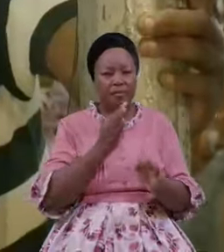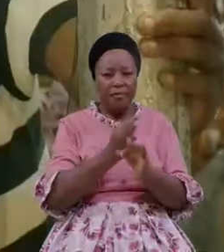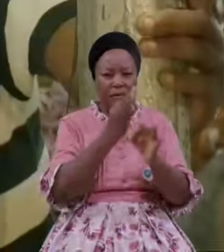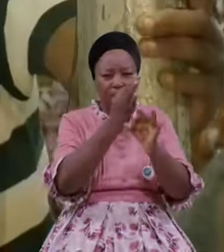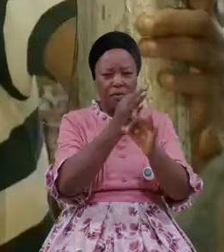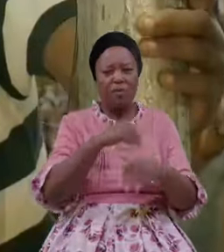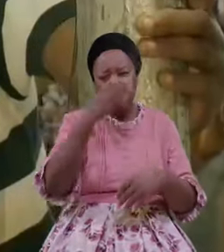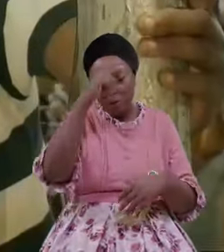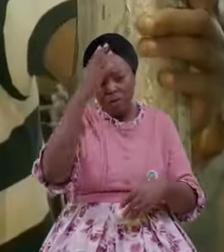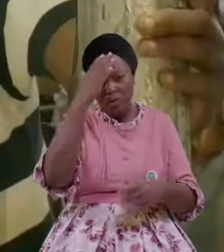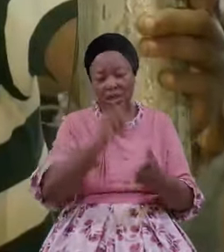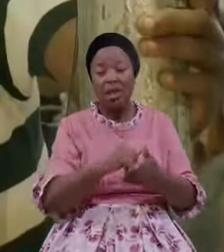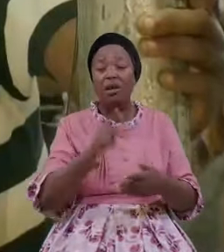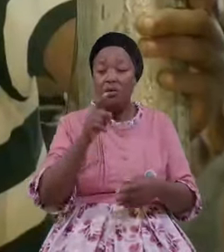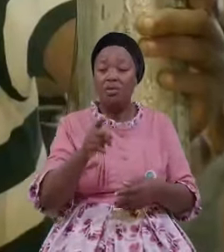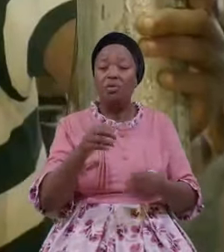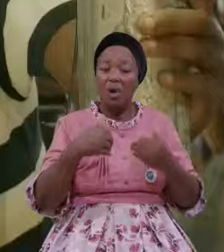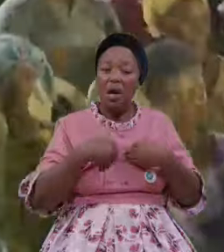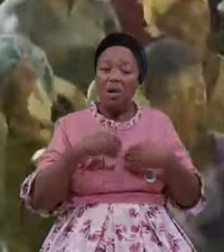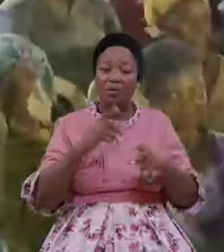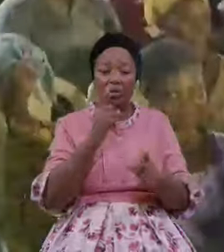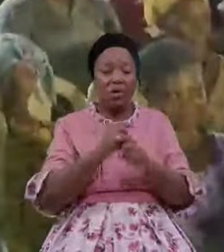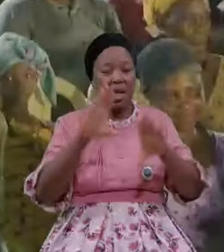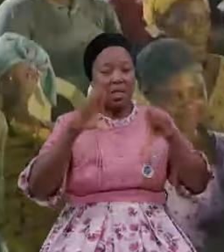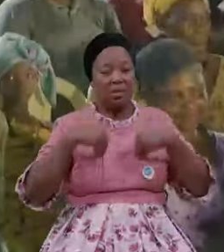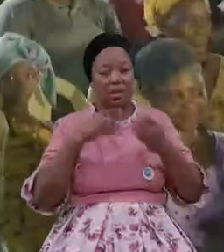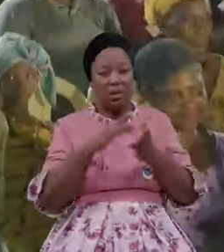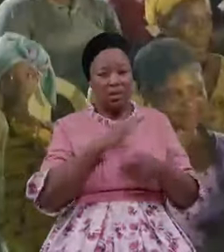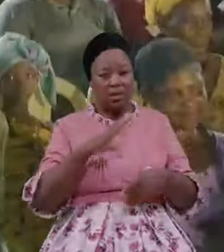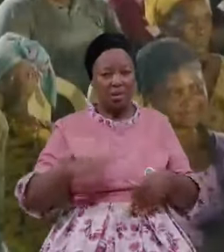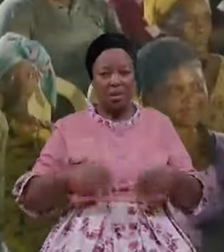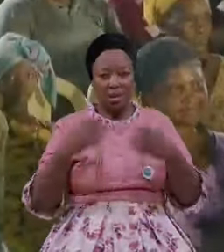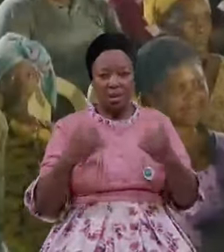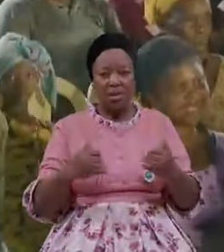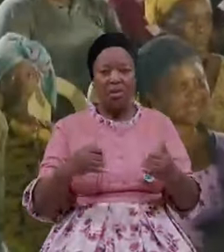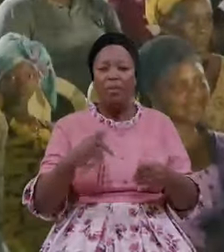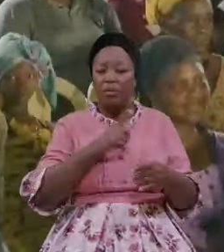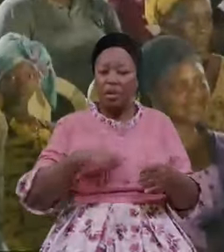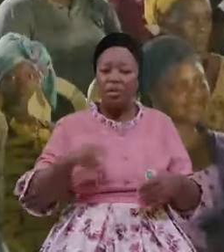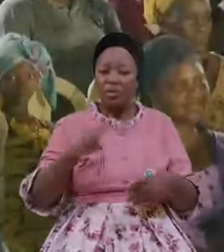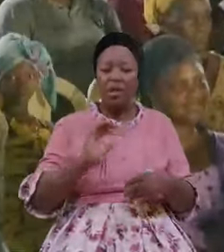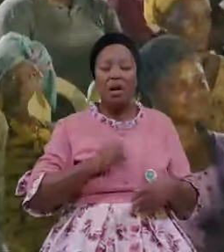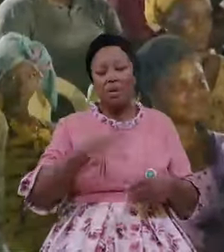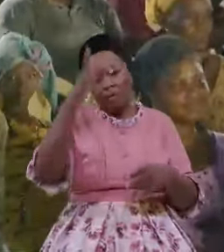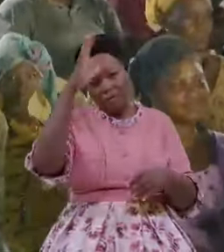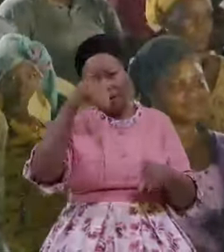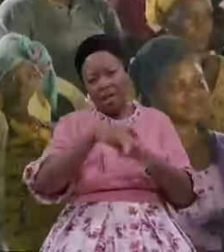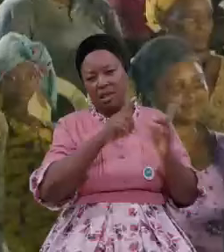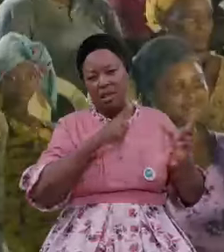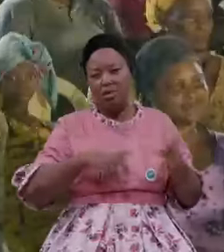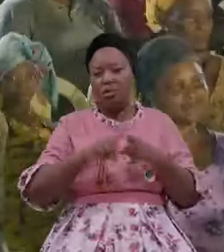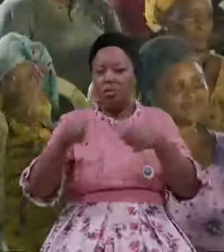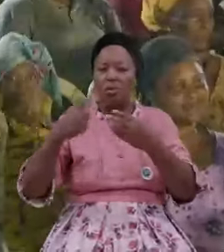time and energy to go around the globe, because Christ is coming very soon. So be attentive to this